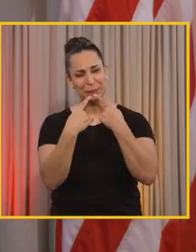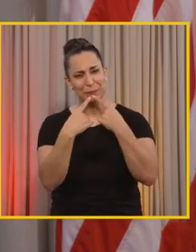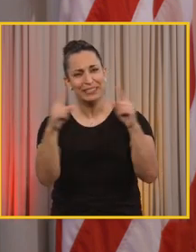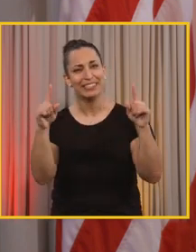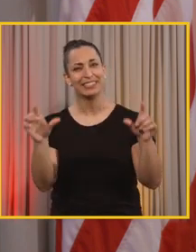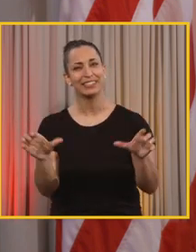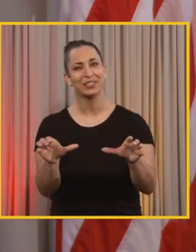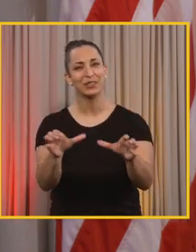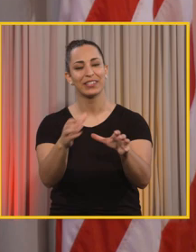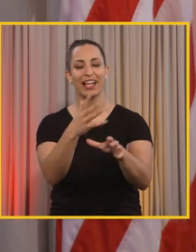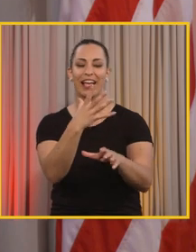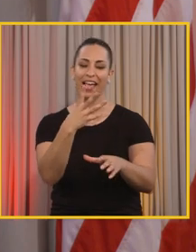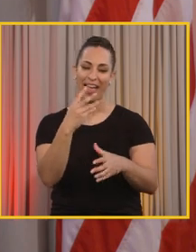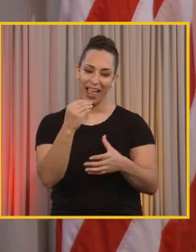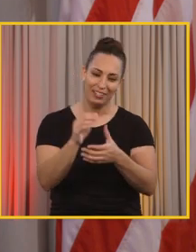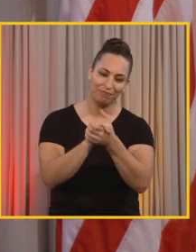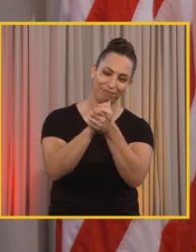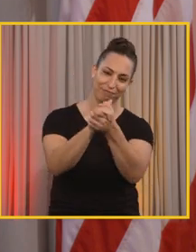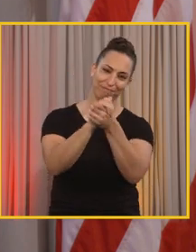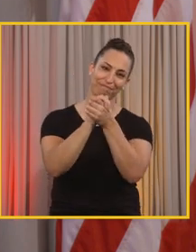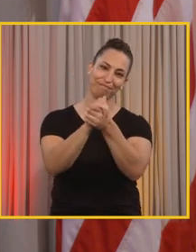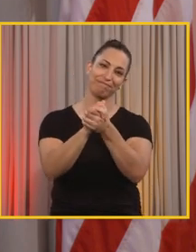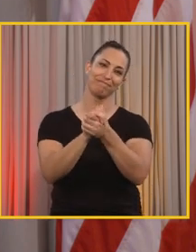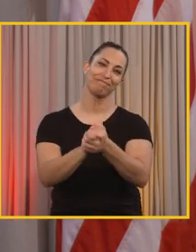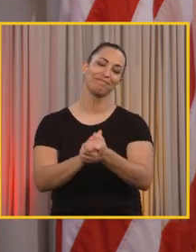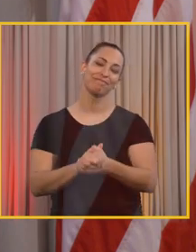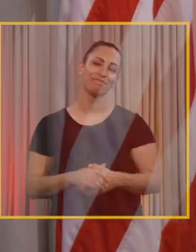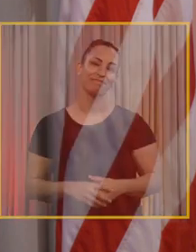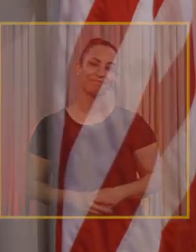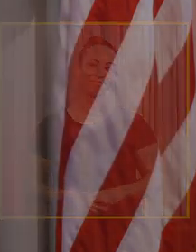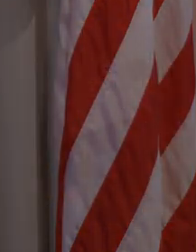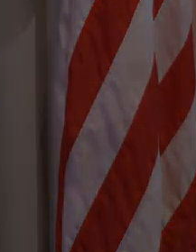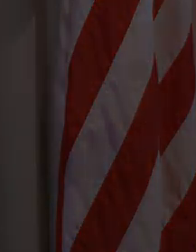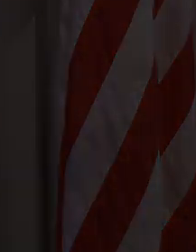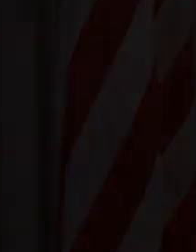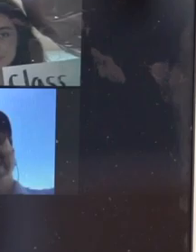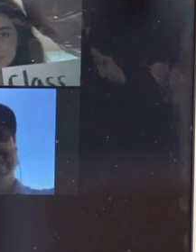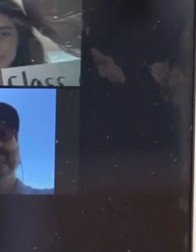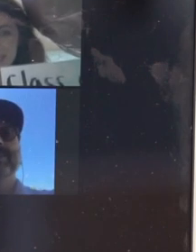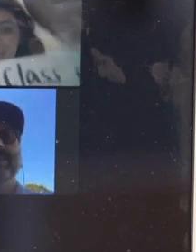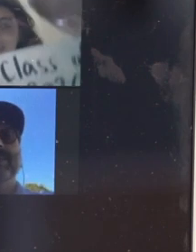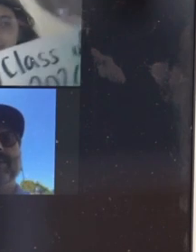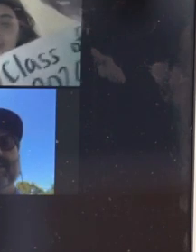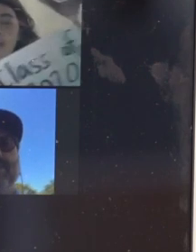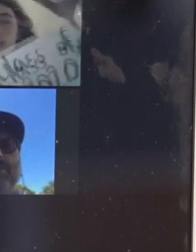achievement and extend our congratulations.